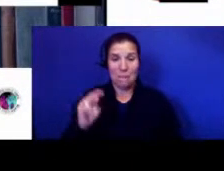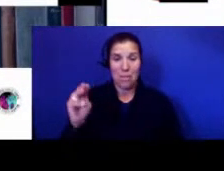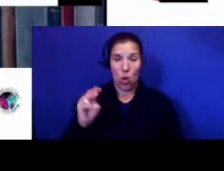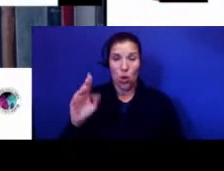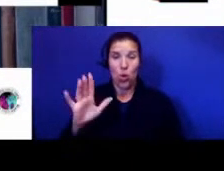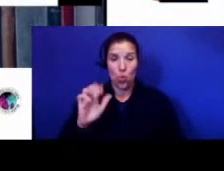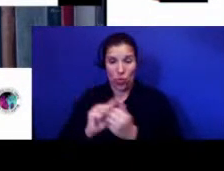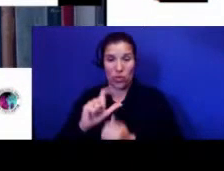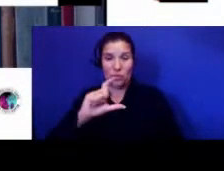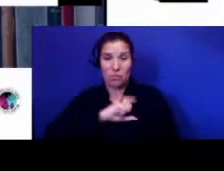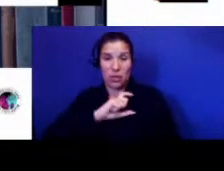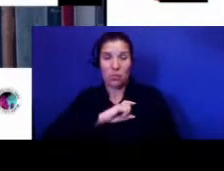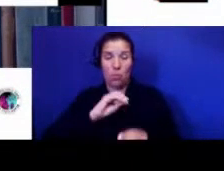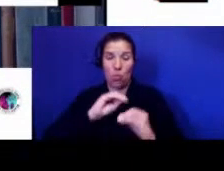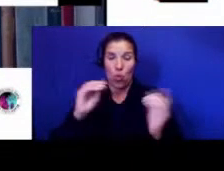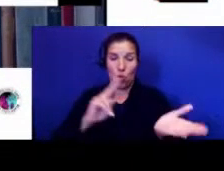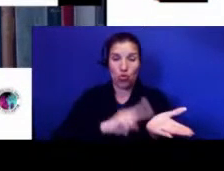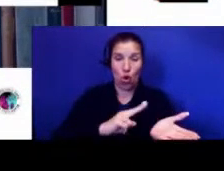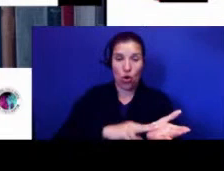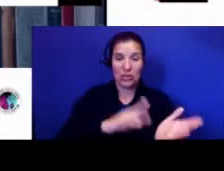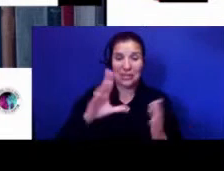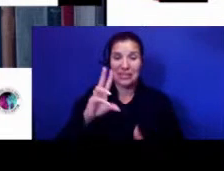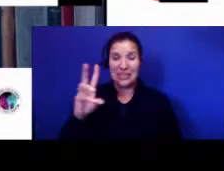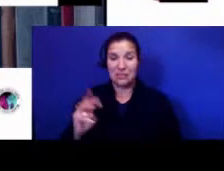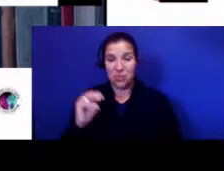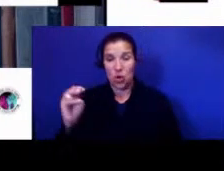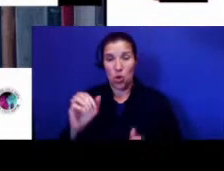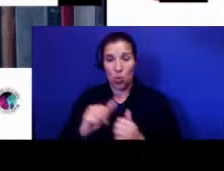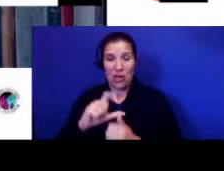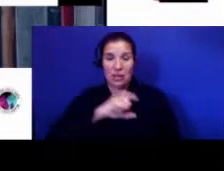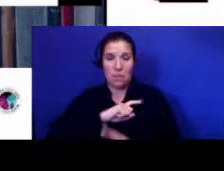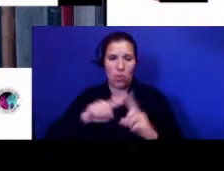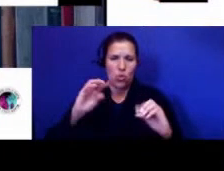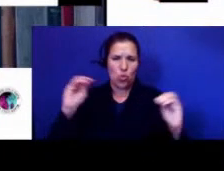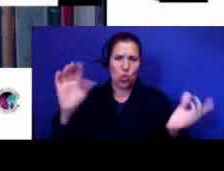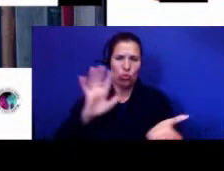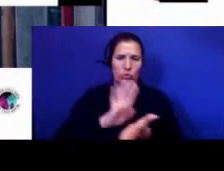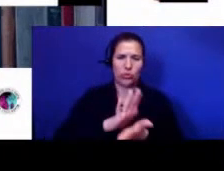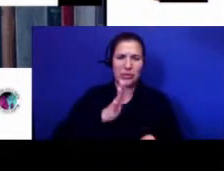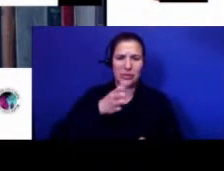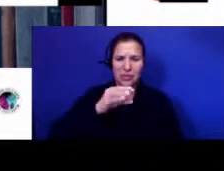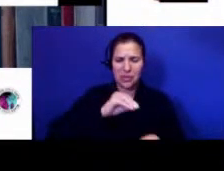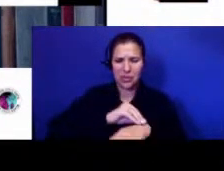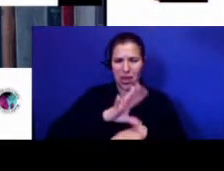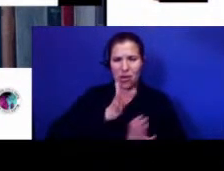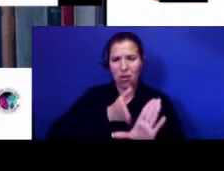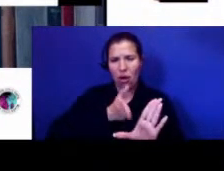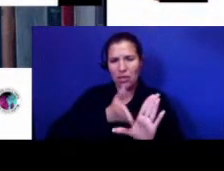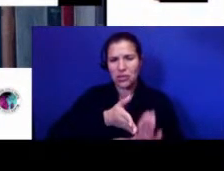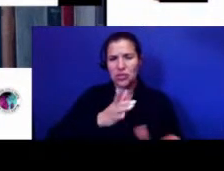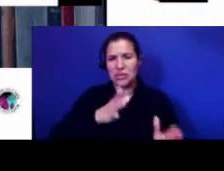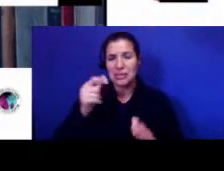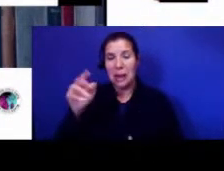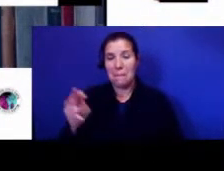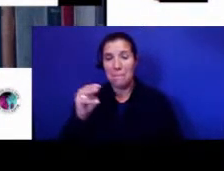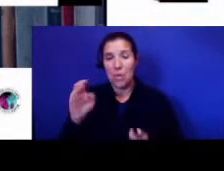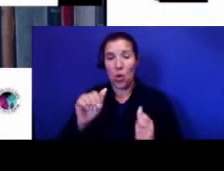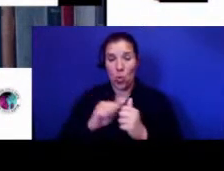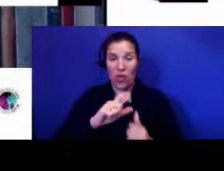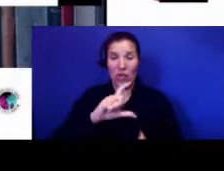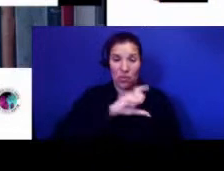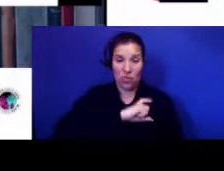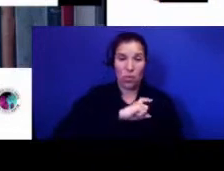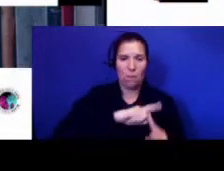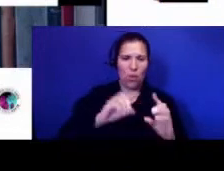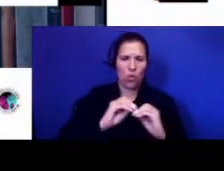nurses, 6 million students in schools with police but no school psychologists, and 10 million students in schools with police but no